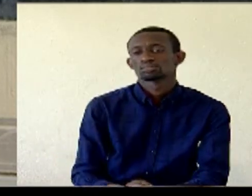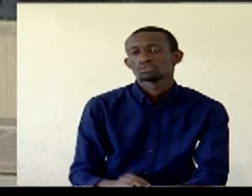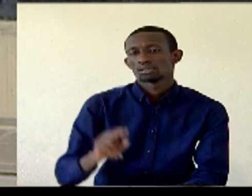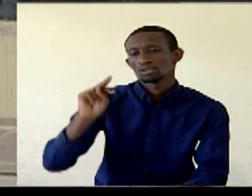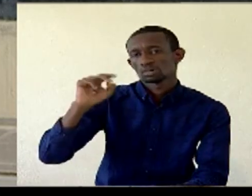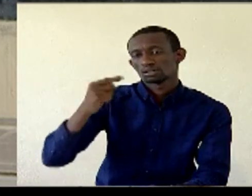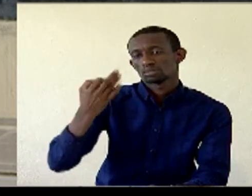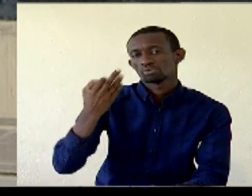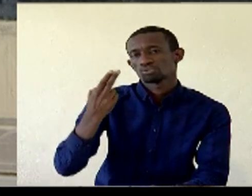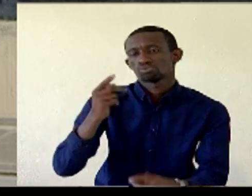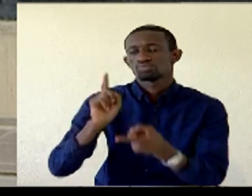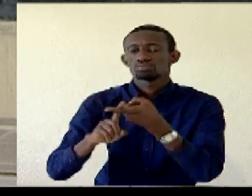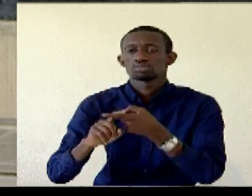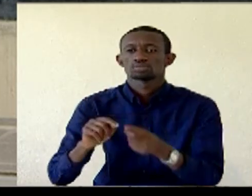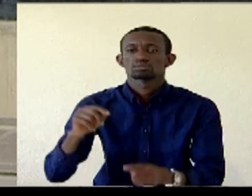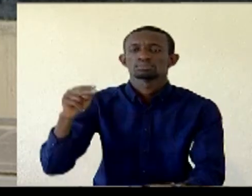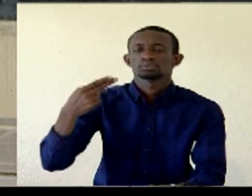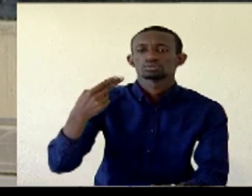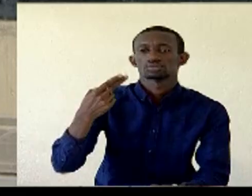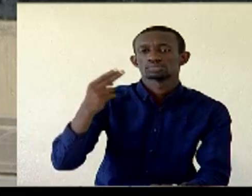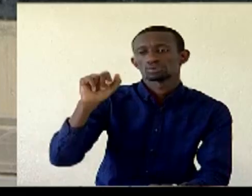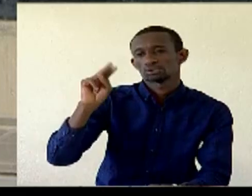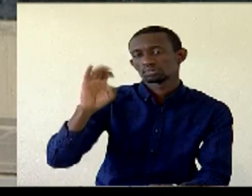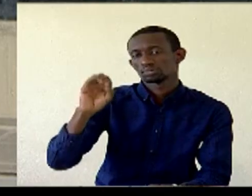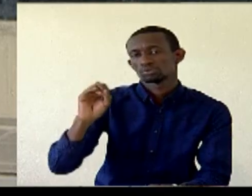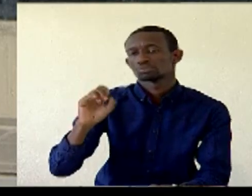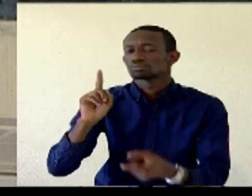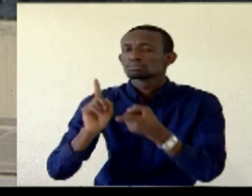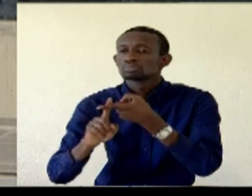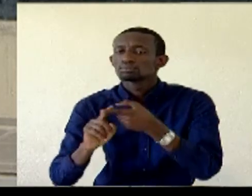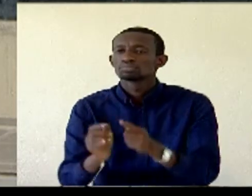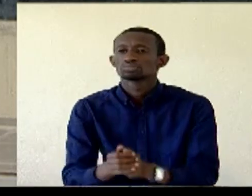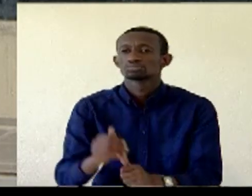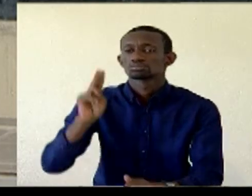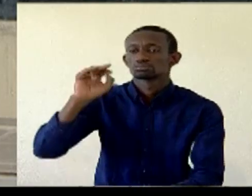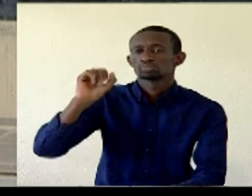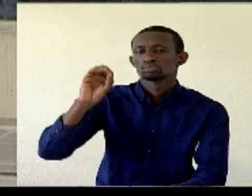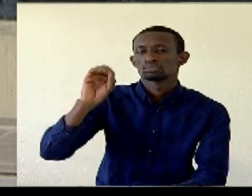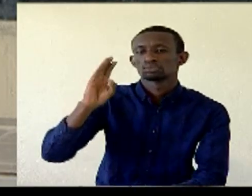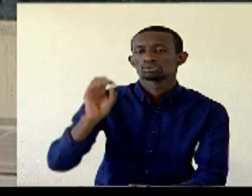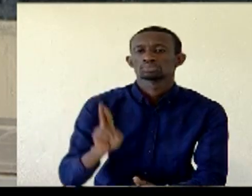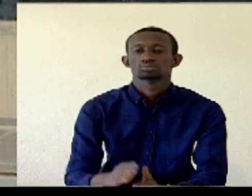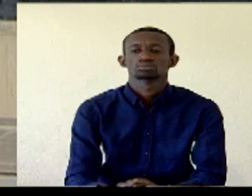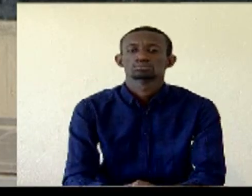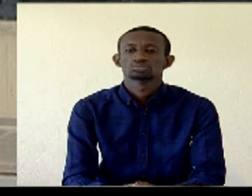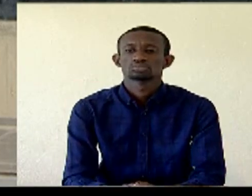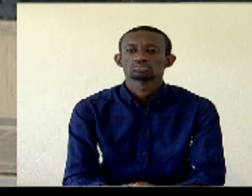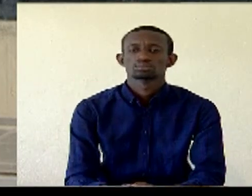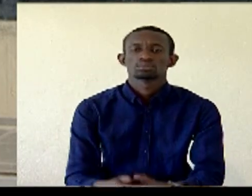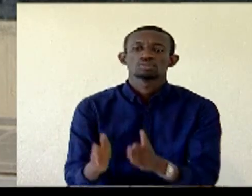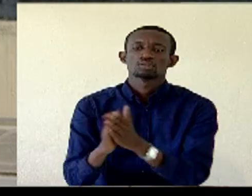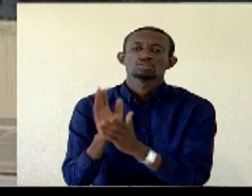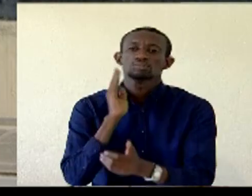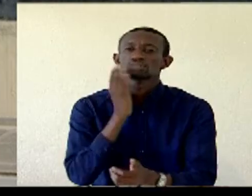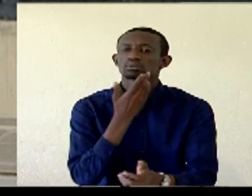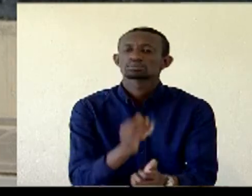C6H5NH2, said plus sodium carbonate plus the sodium bromide and water. So